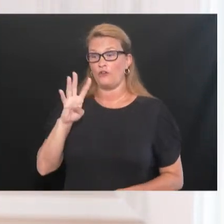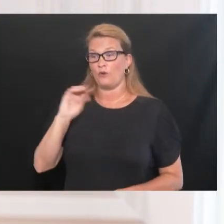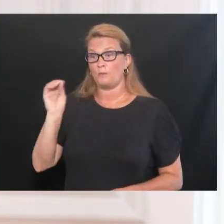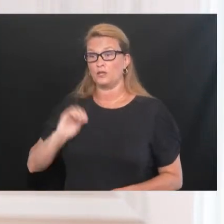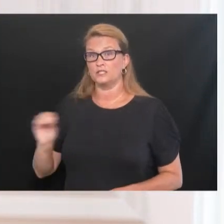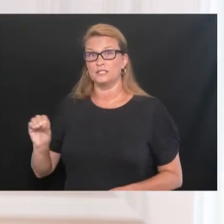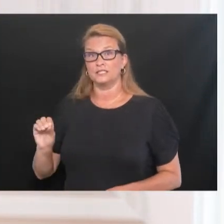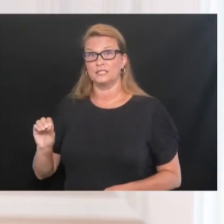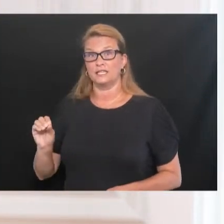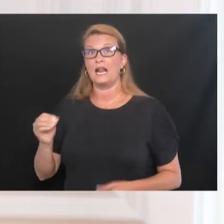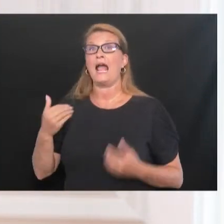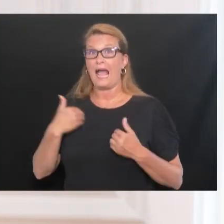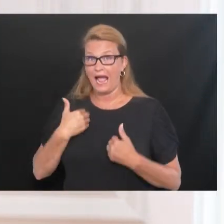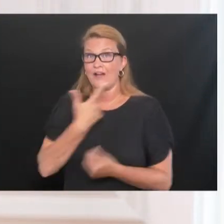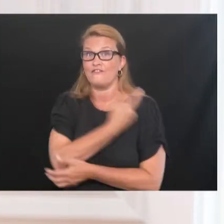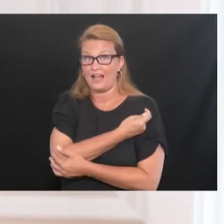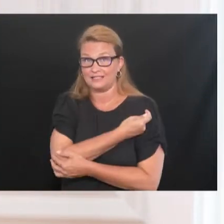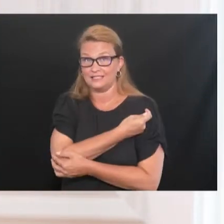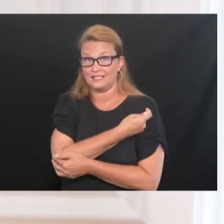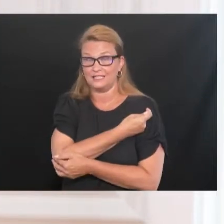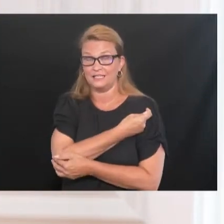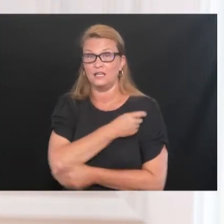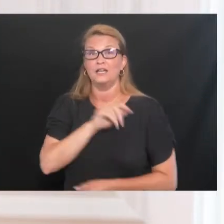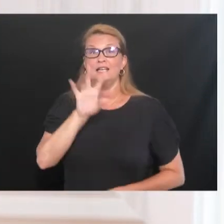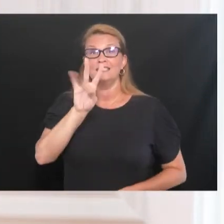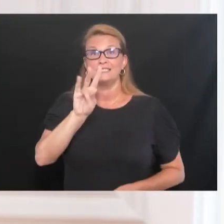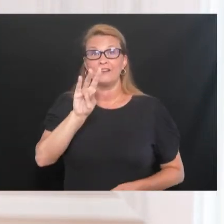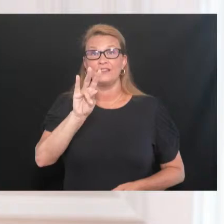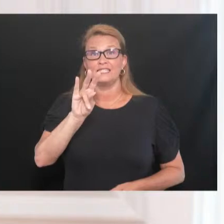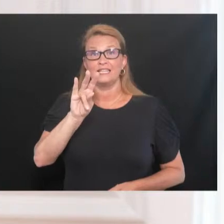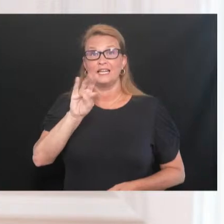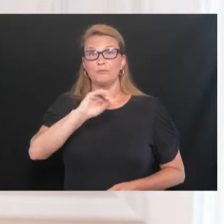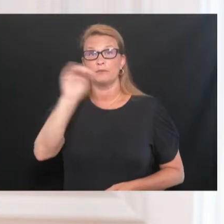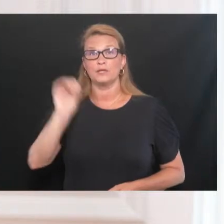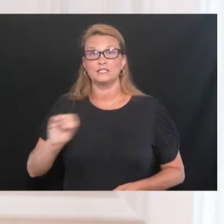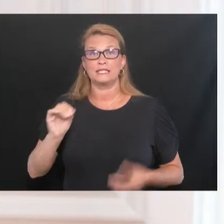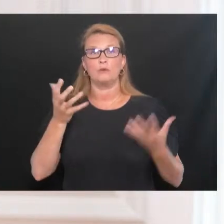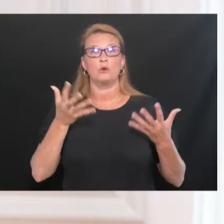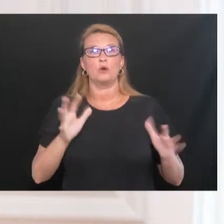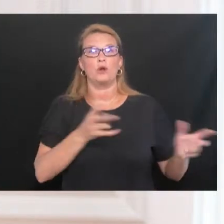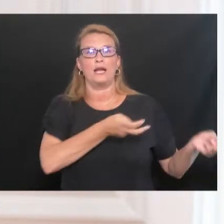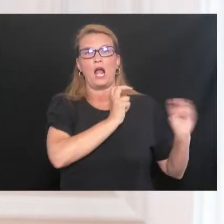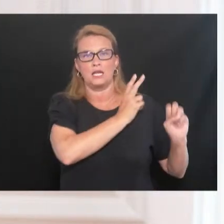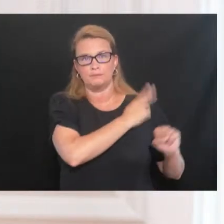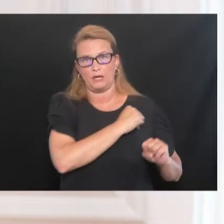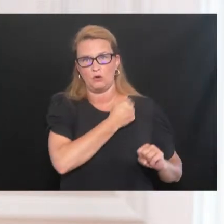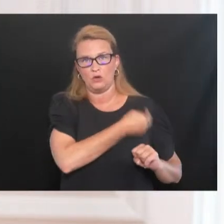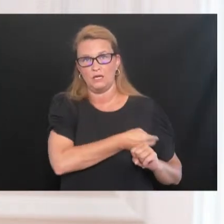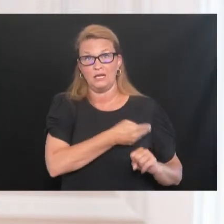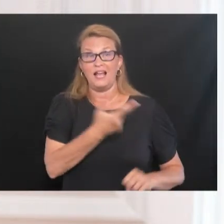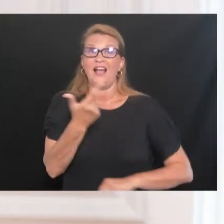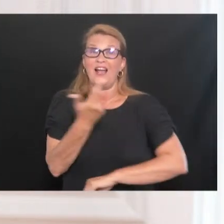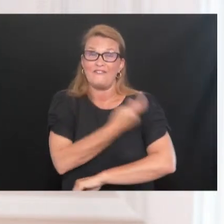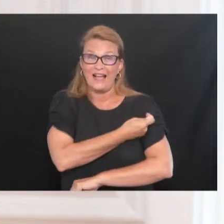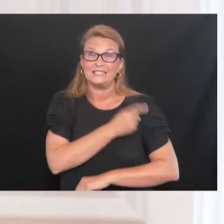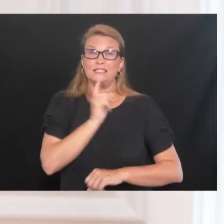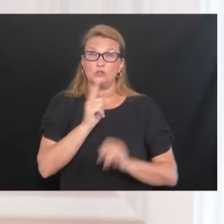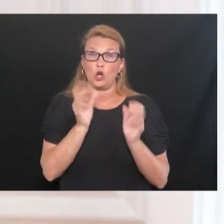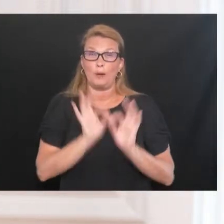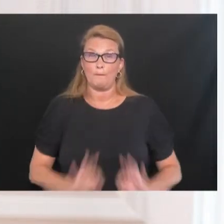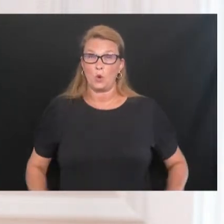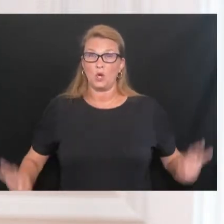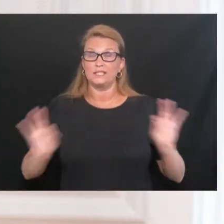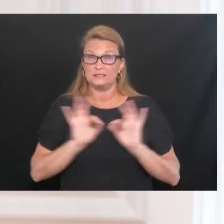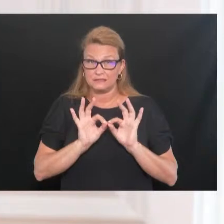that 34% fully vaccinated, 17% ended up in the hospital. So while vaccines are really important and work